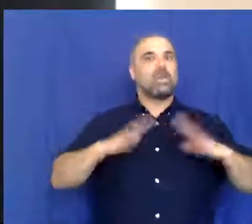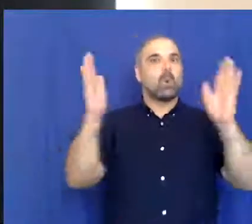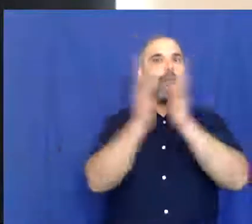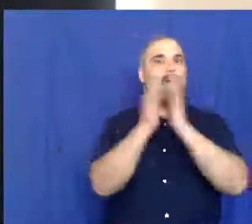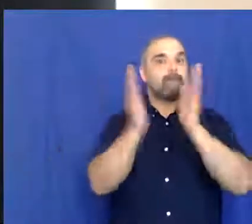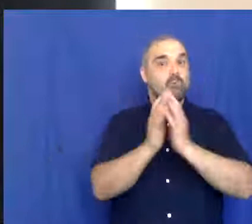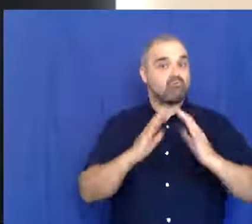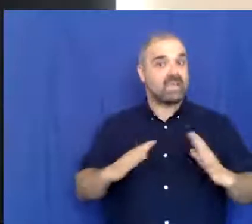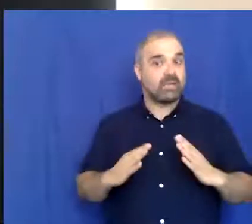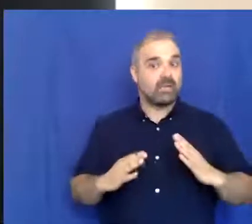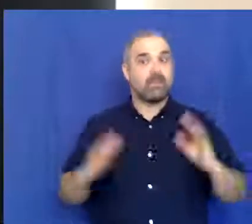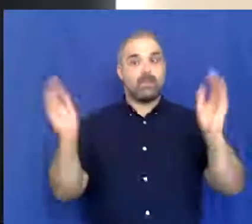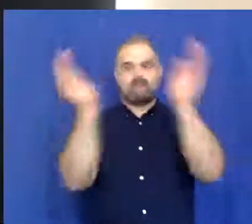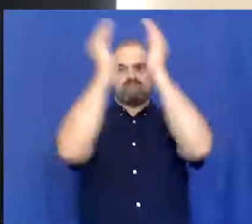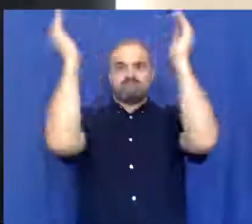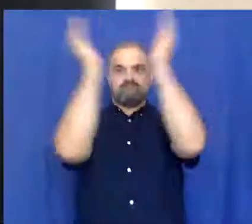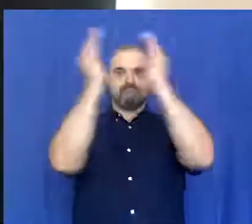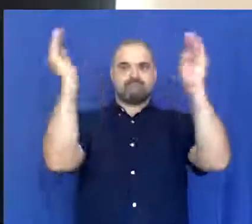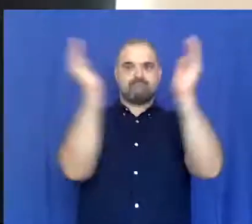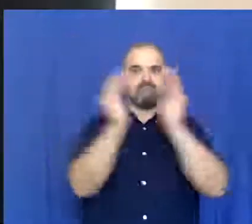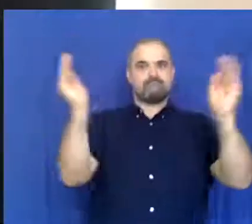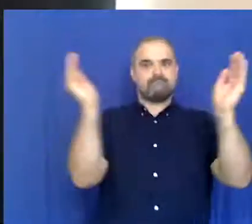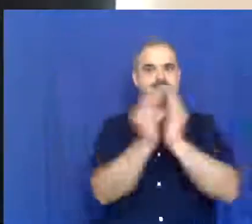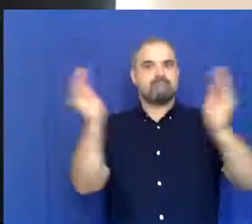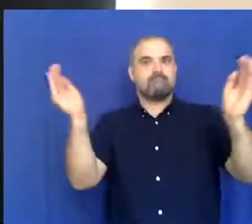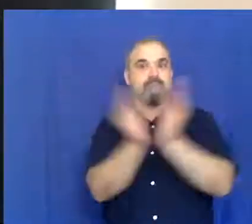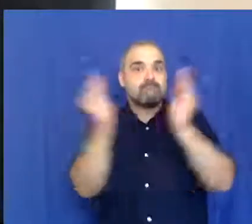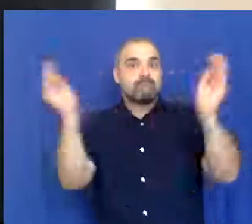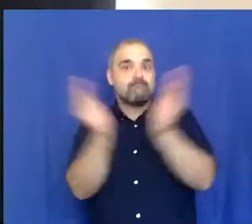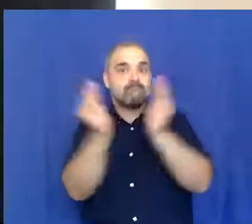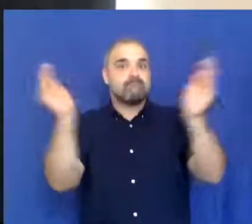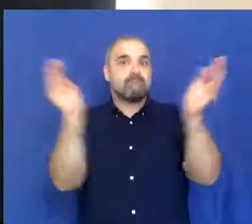Get ready to clap your hands. Here we go.